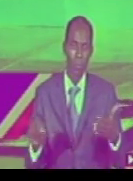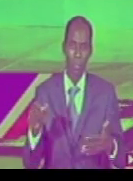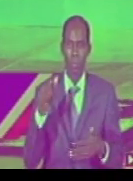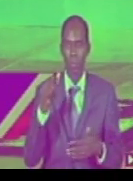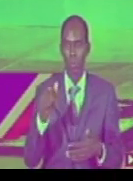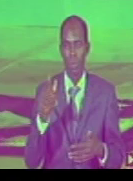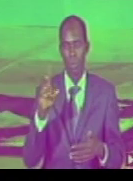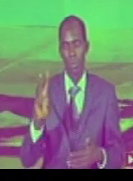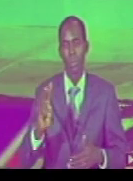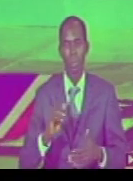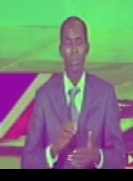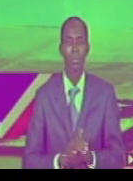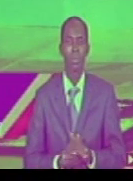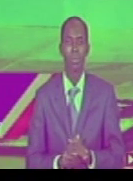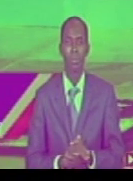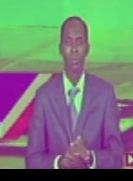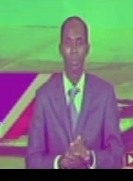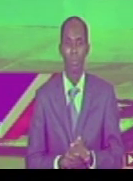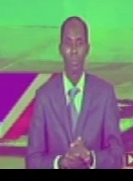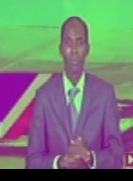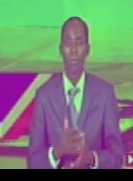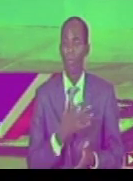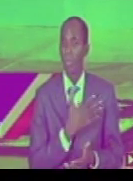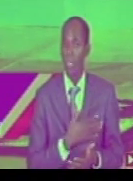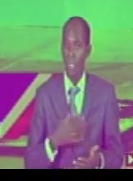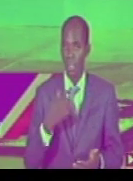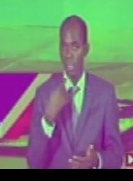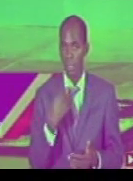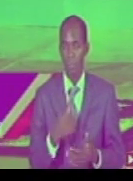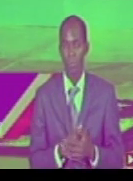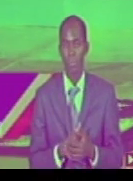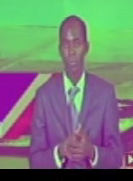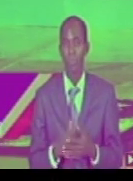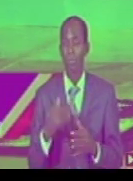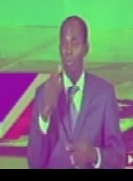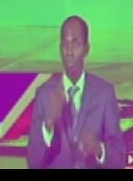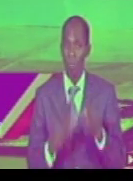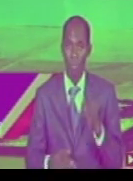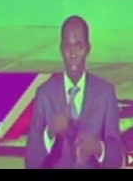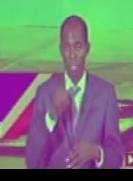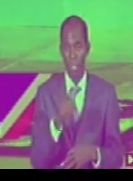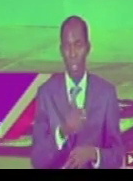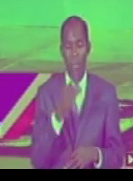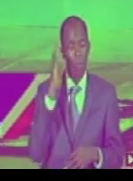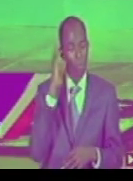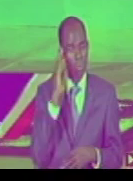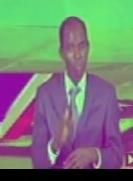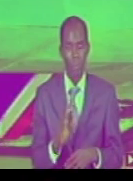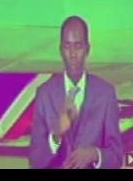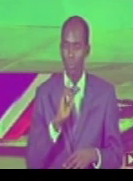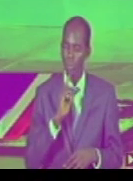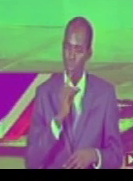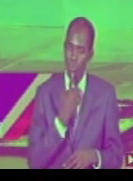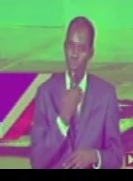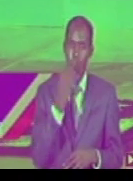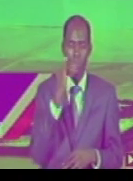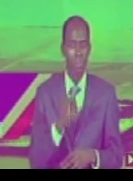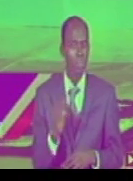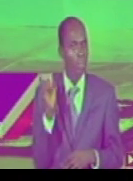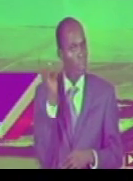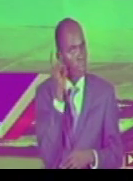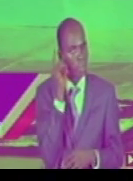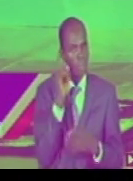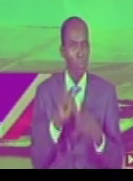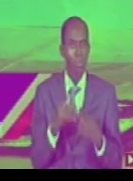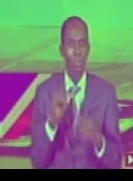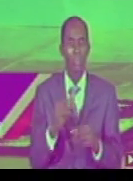26. And said, if thou wilt diligently hearken to the voice of